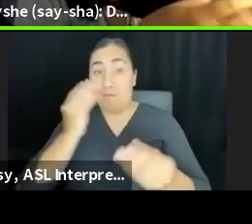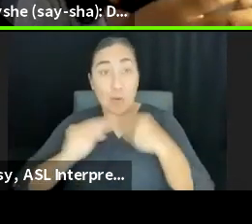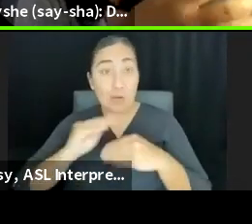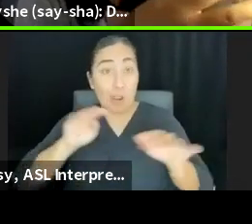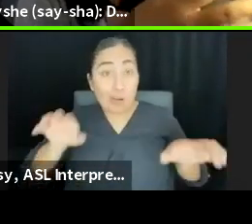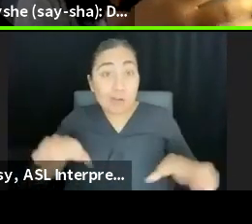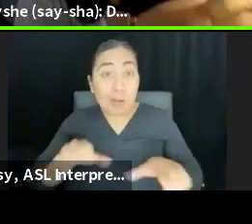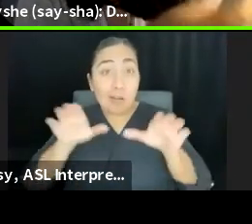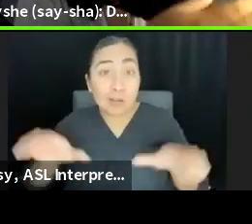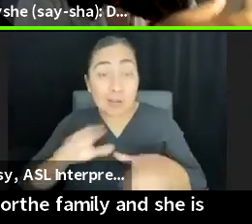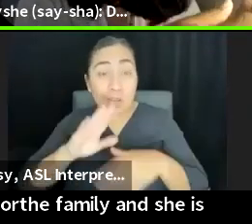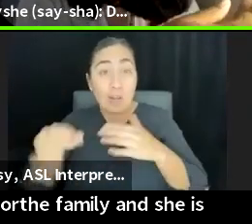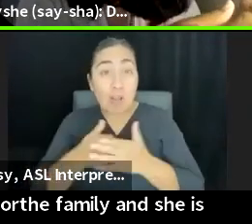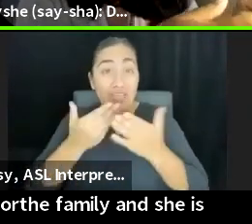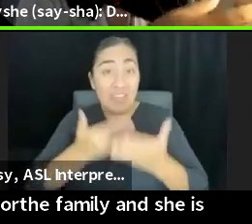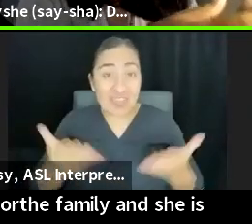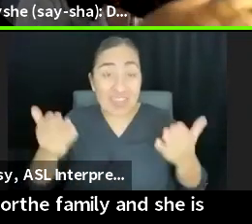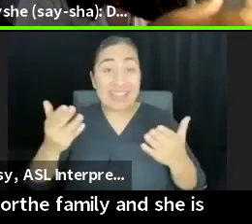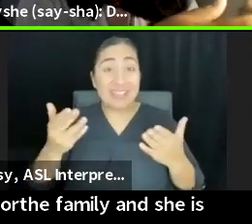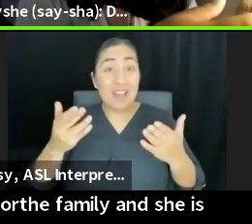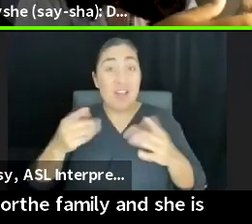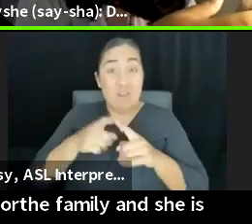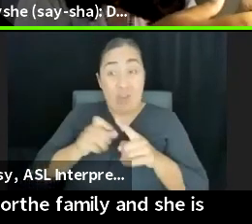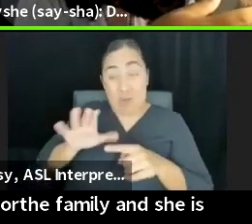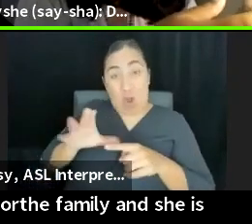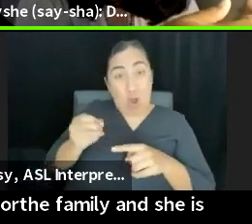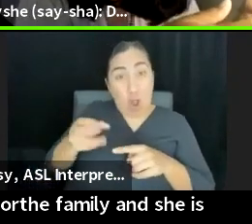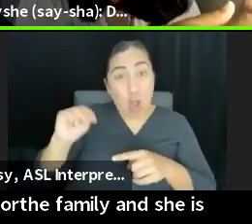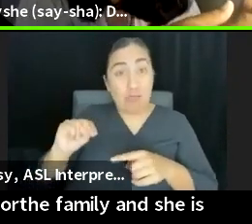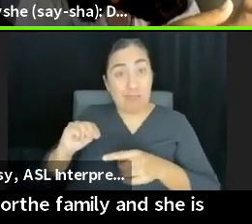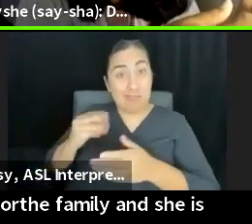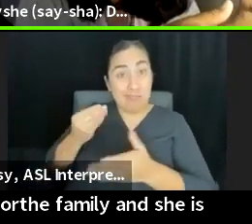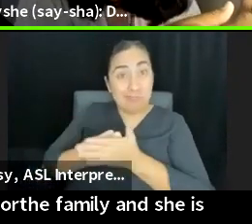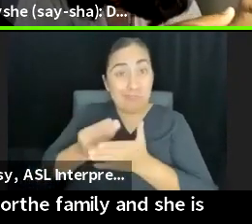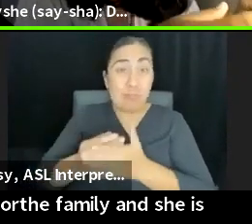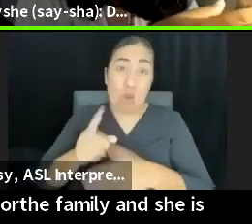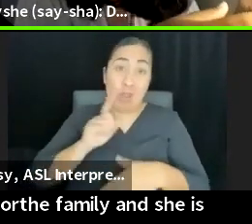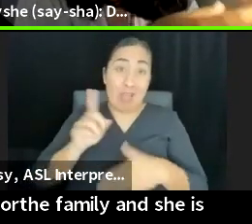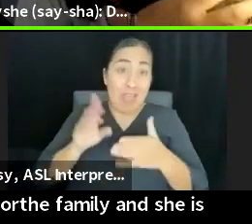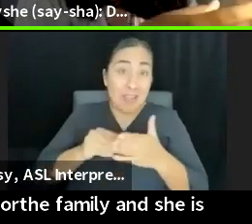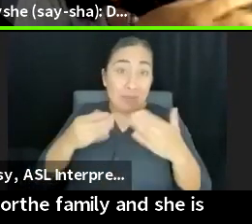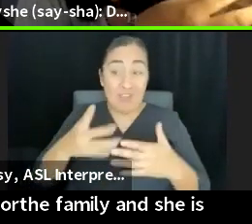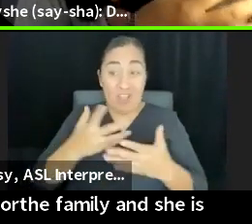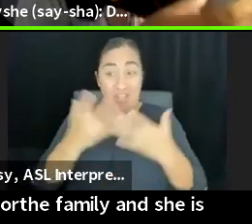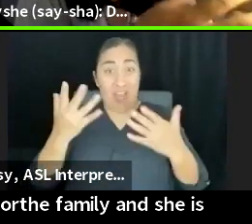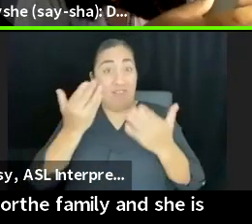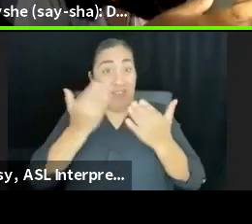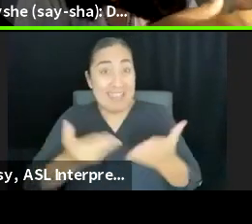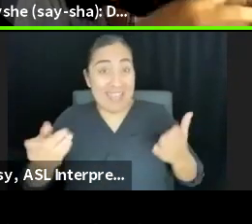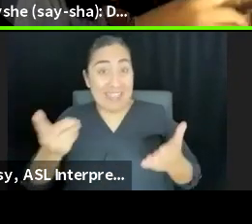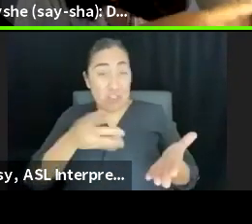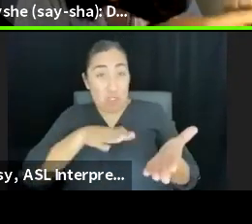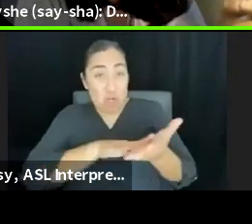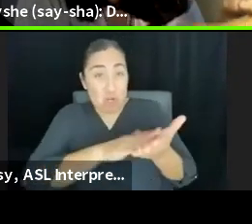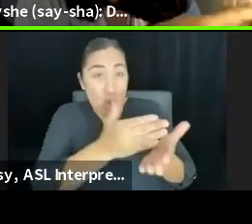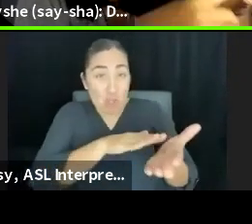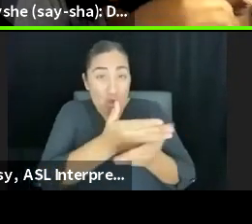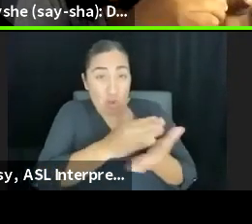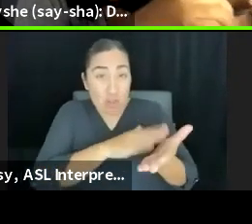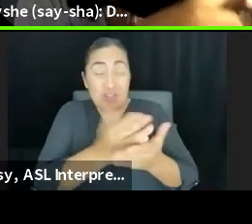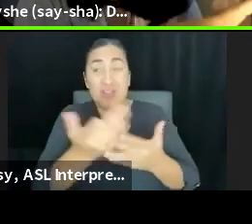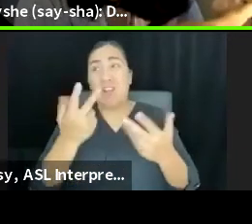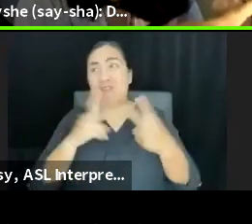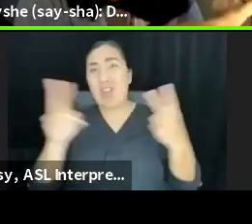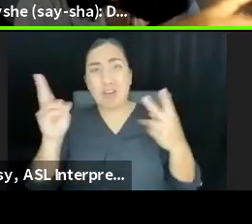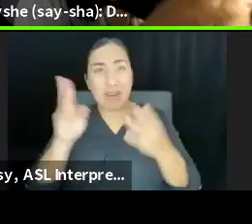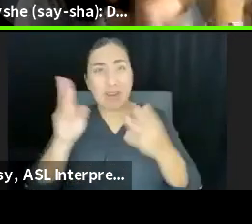is at a great expense, because a lot of these items that she's cooking with are just so expensive at the trading post,